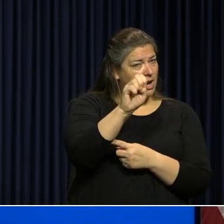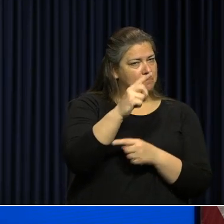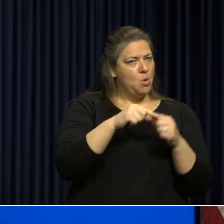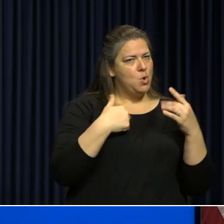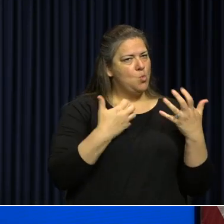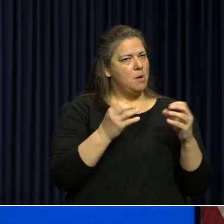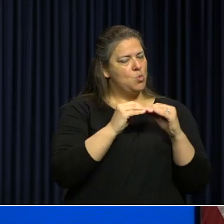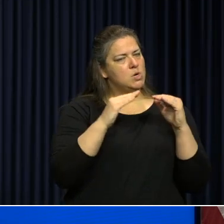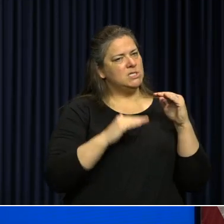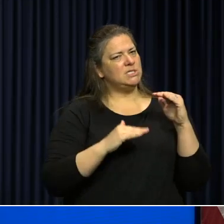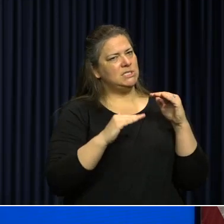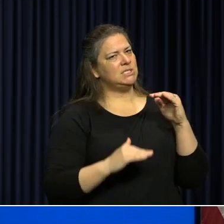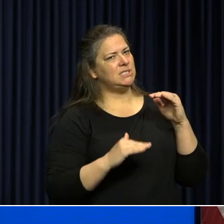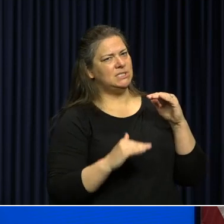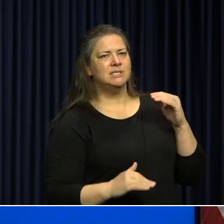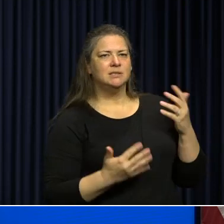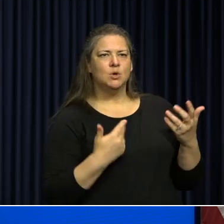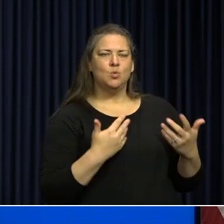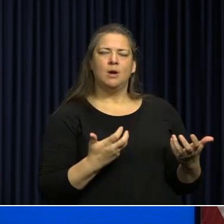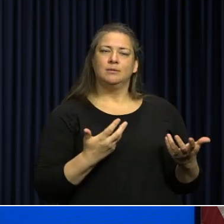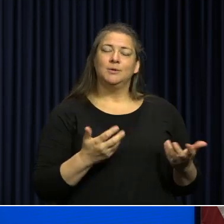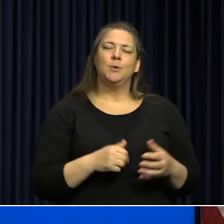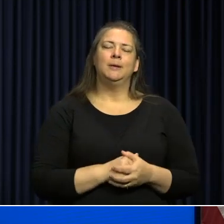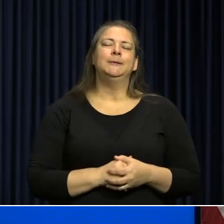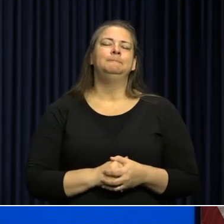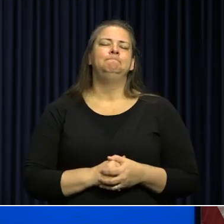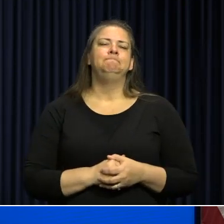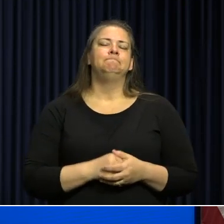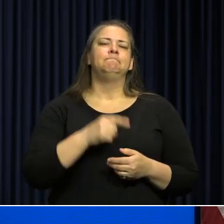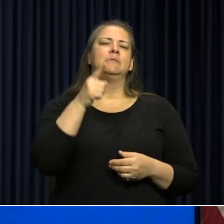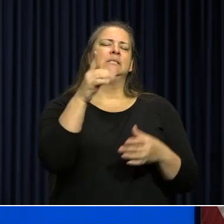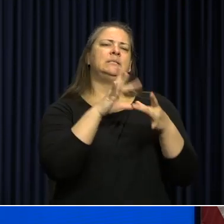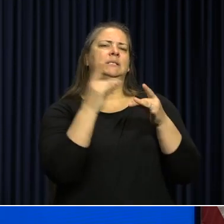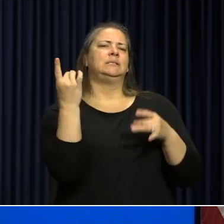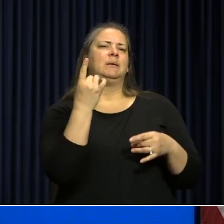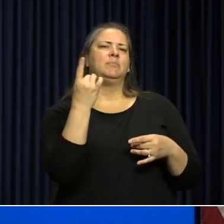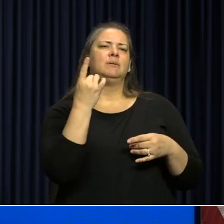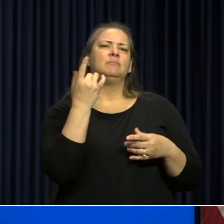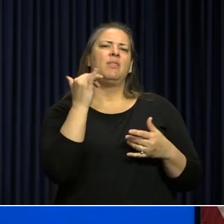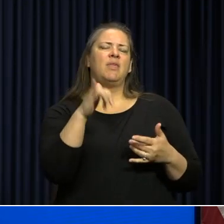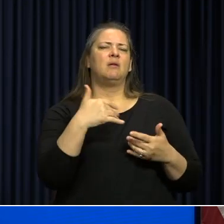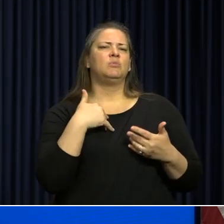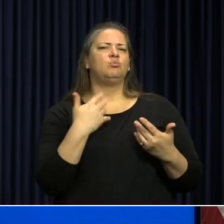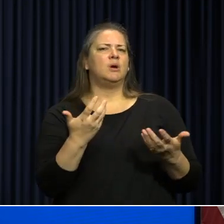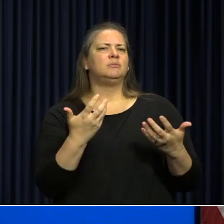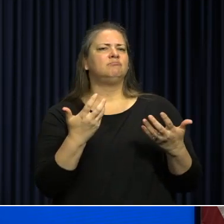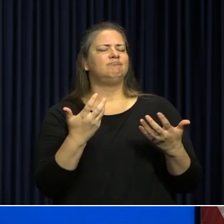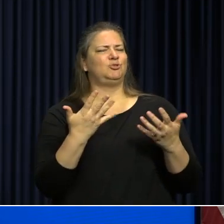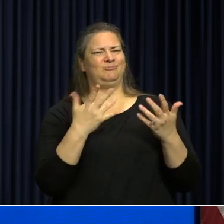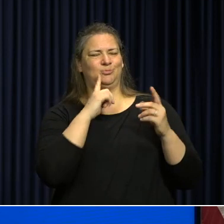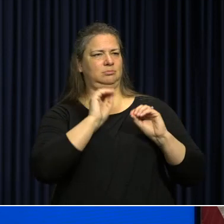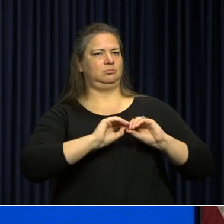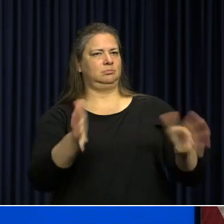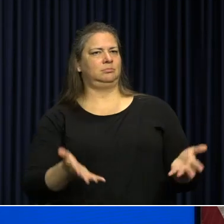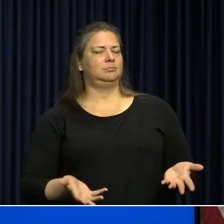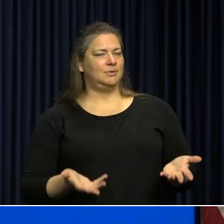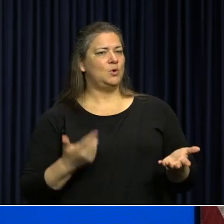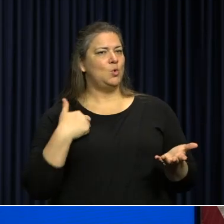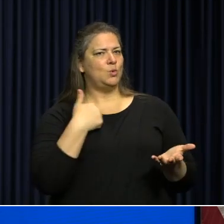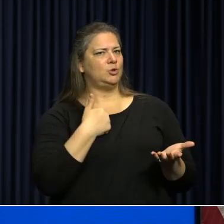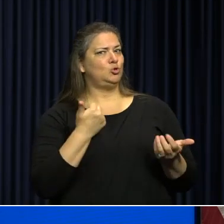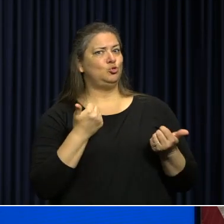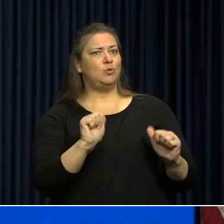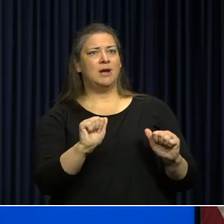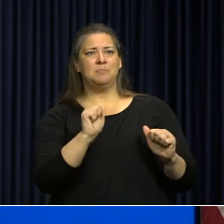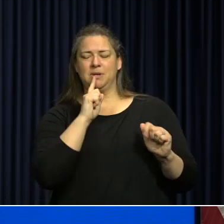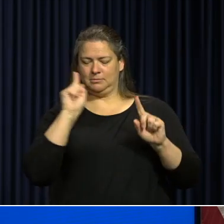further below it. He also said something that is transparent and is candid, which is what we've tried to be